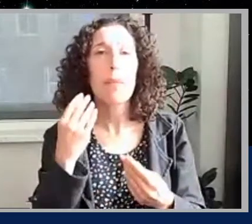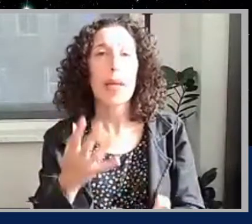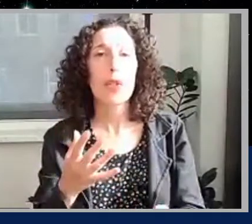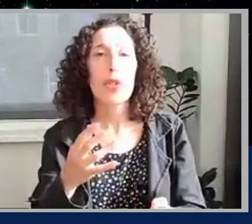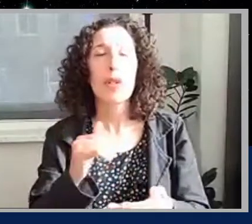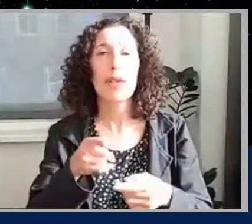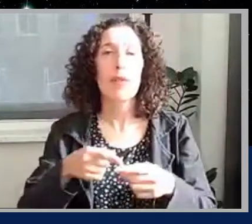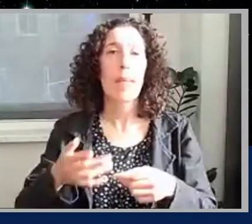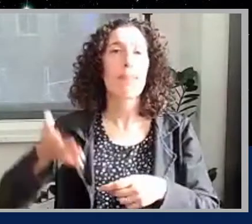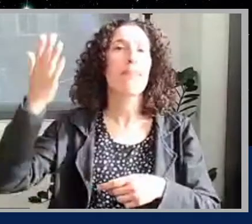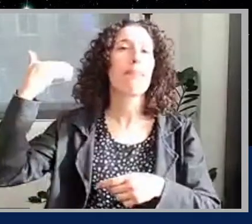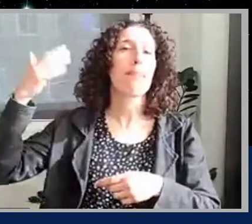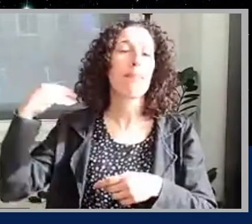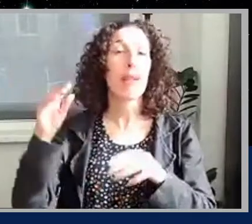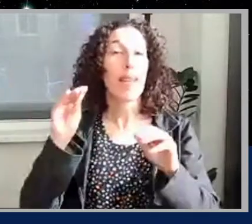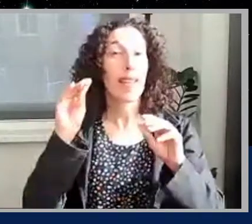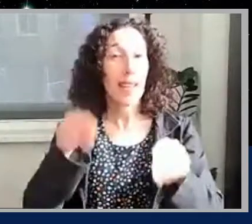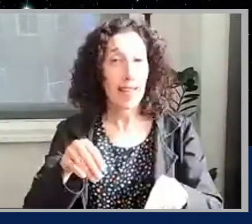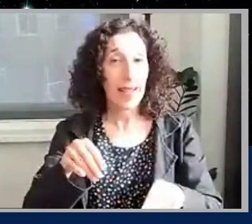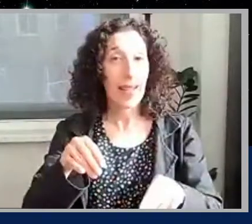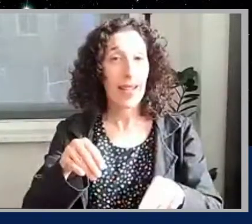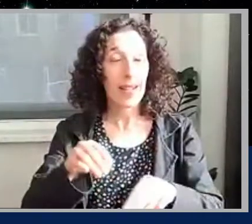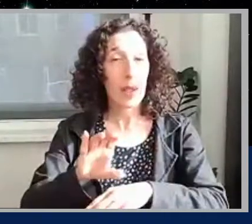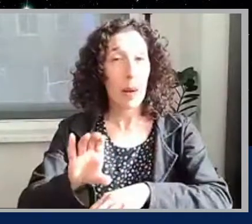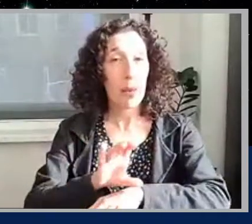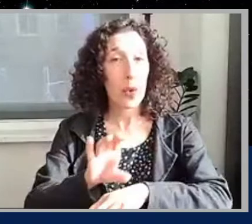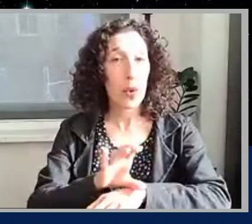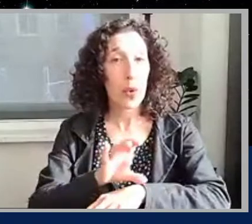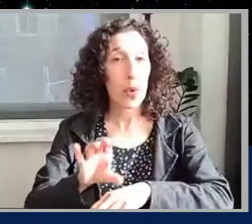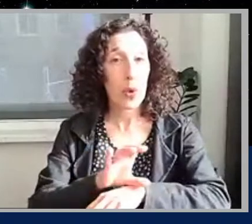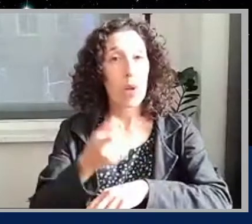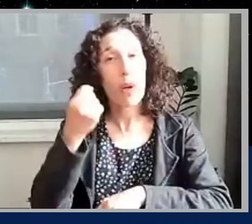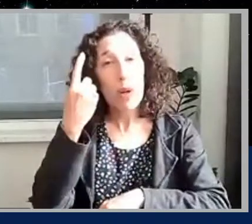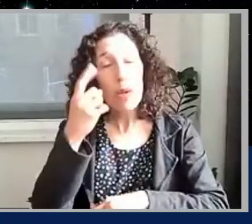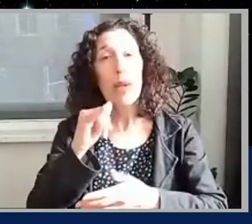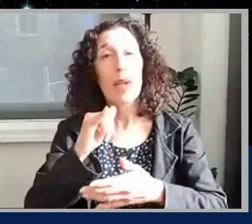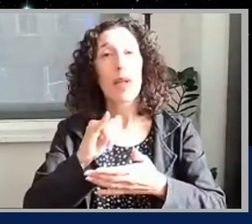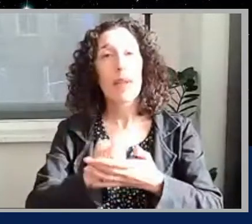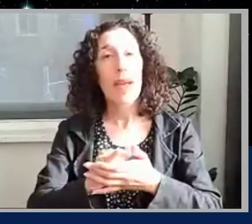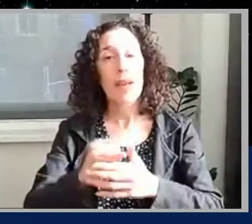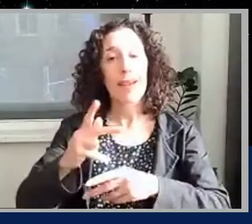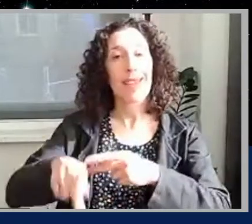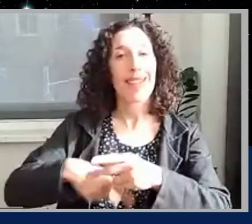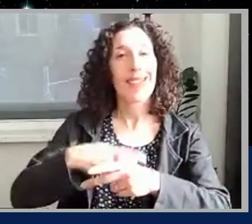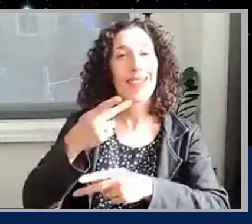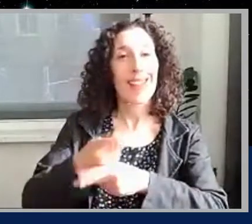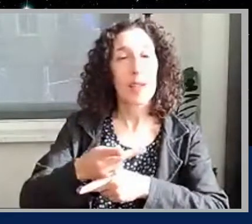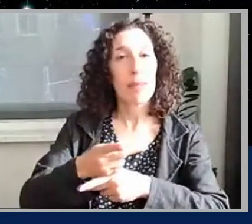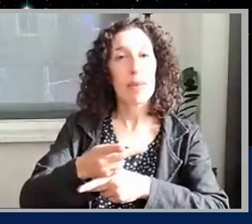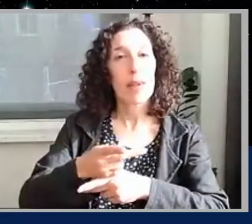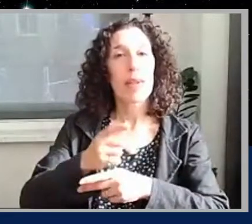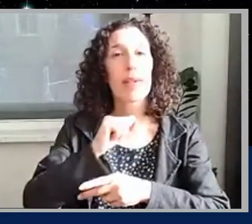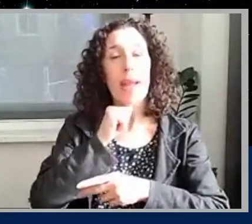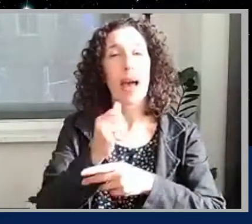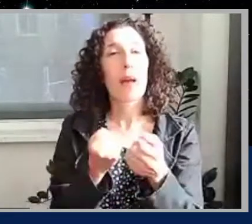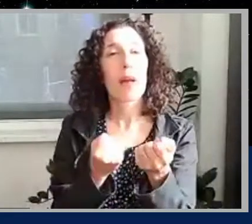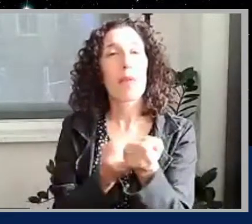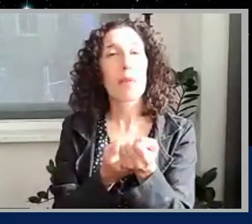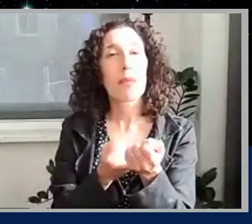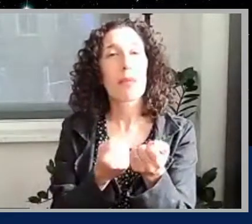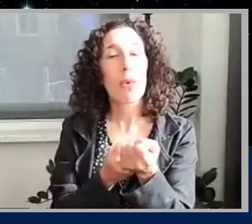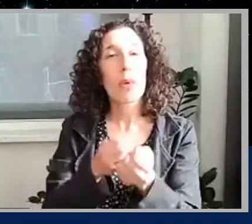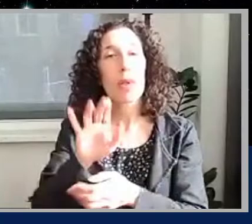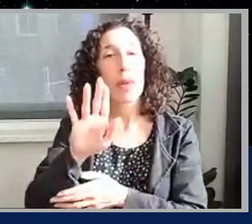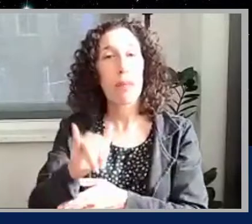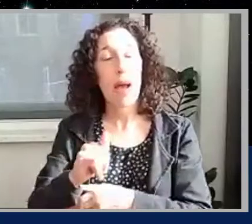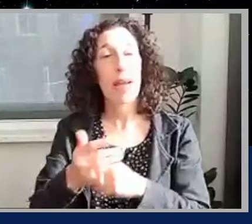picture of a paper that's a PDF instead of it being actual searchable text that can be read out loud. And those are the kinds of things that we're